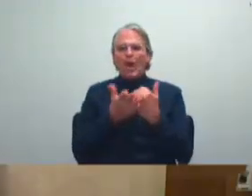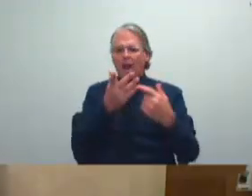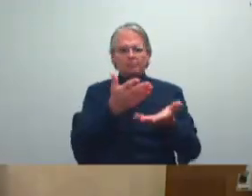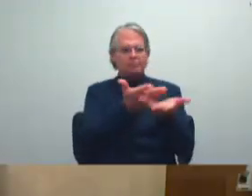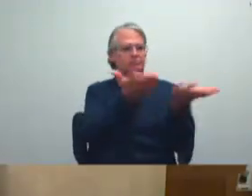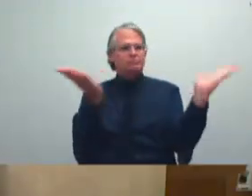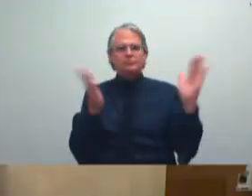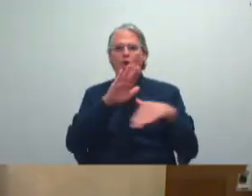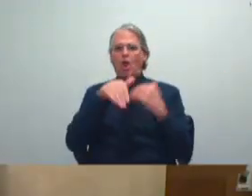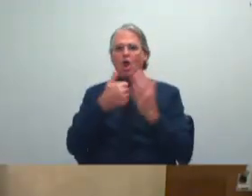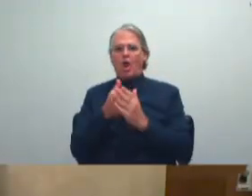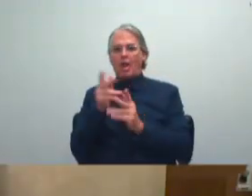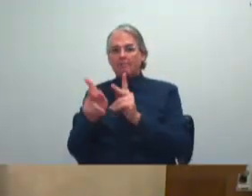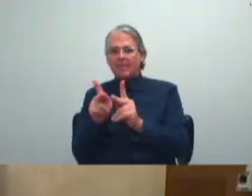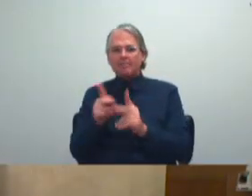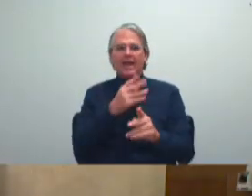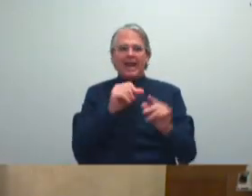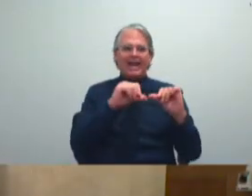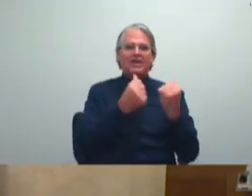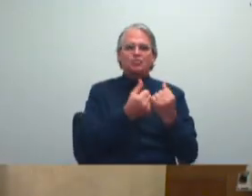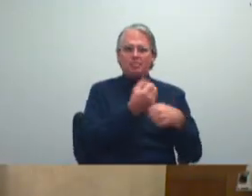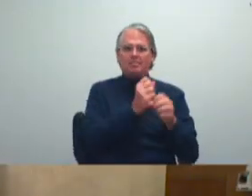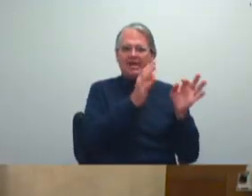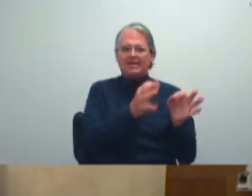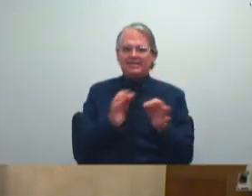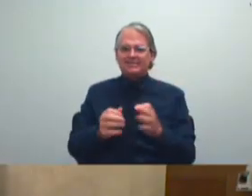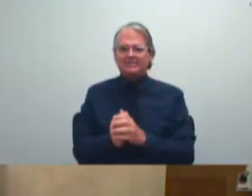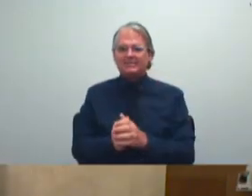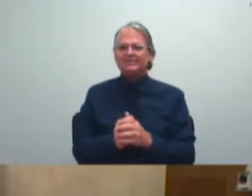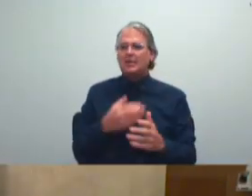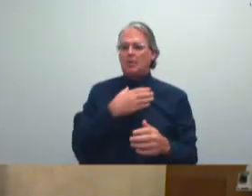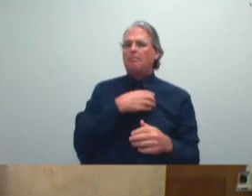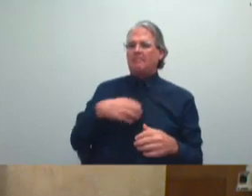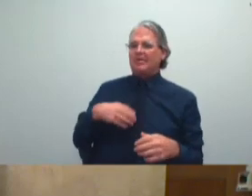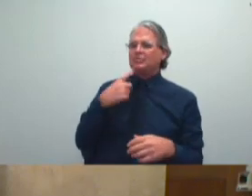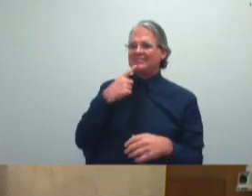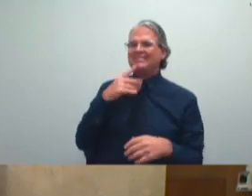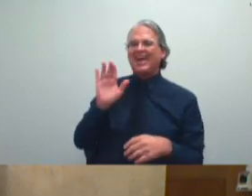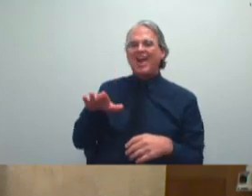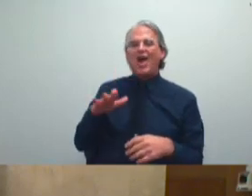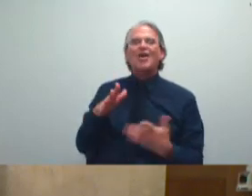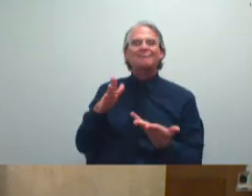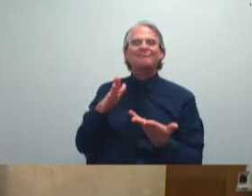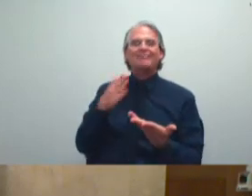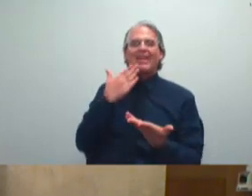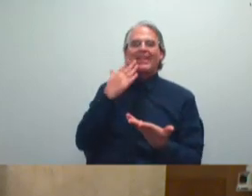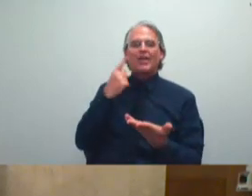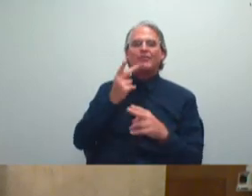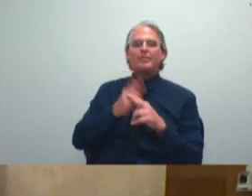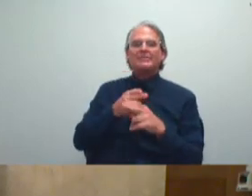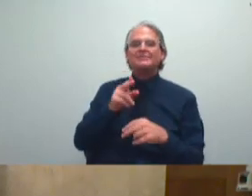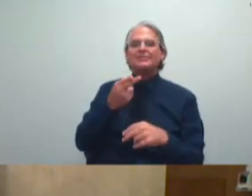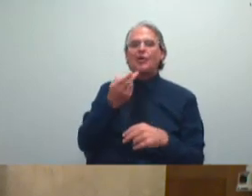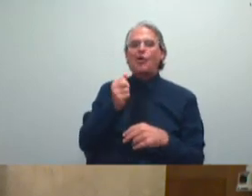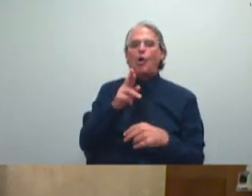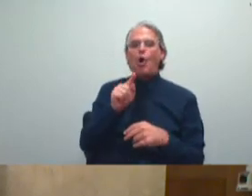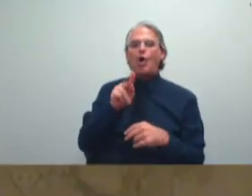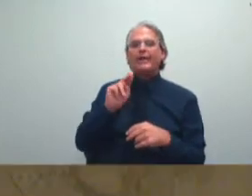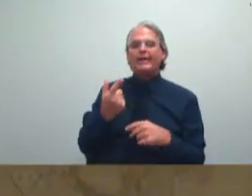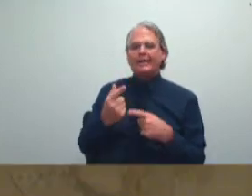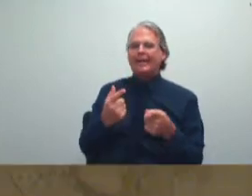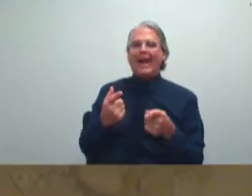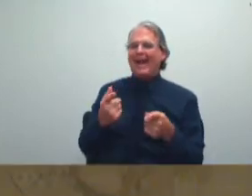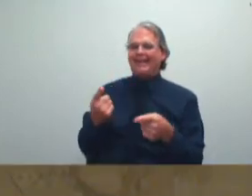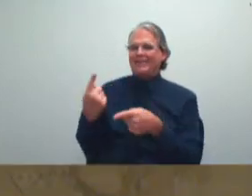glad you mentioned Commissioner Hartung. He was supposed to be here, and unfortunately, I know. he couldn't make it, so I'm glad you mentioned him.